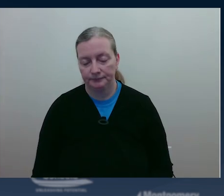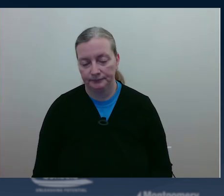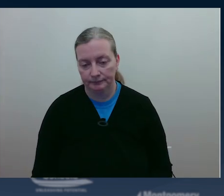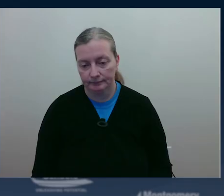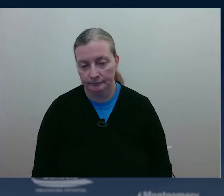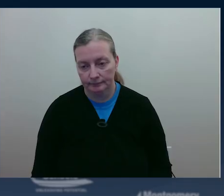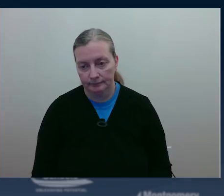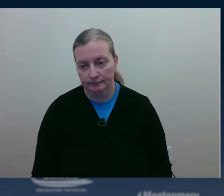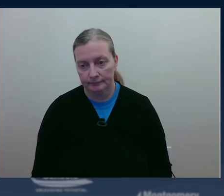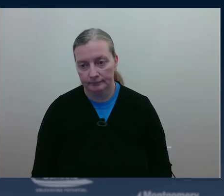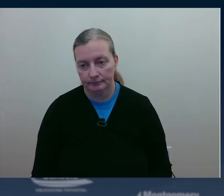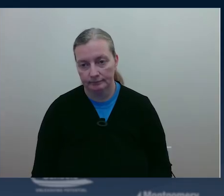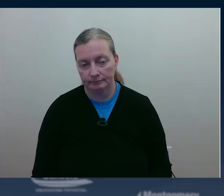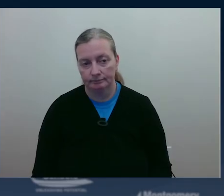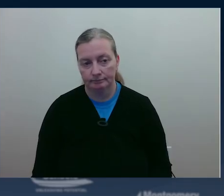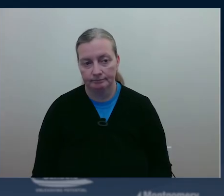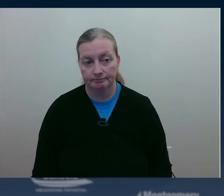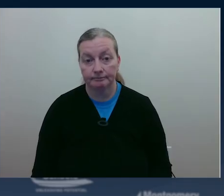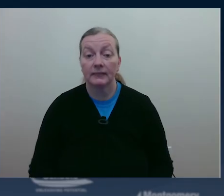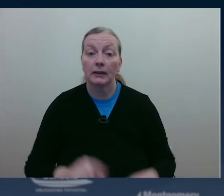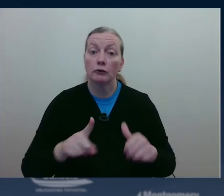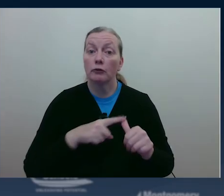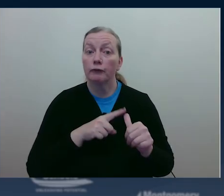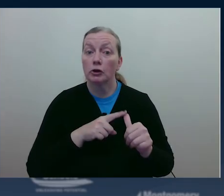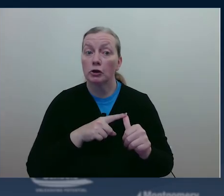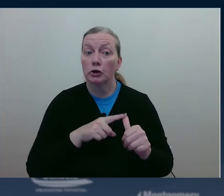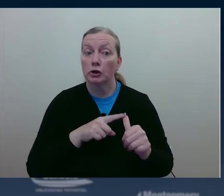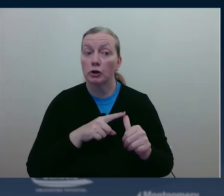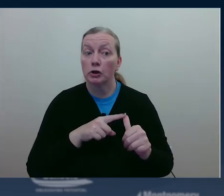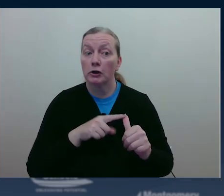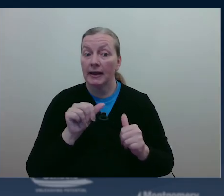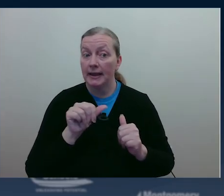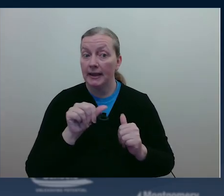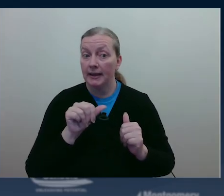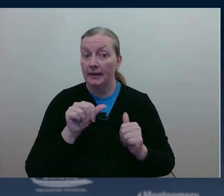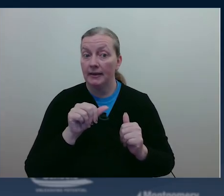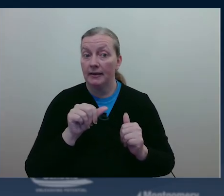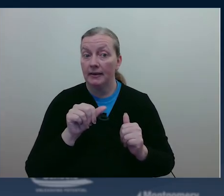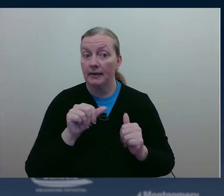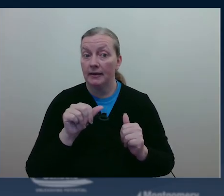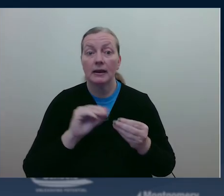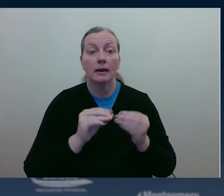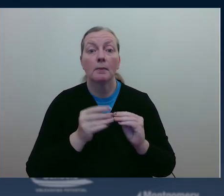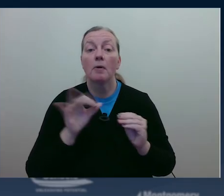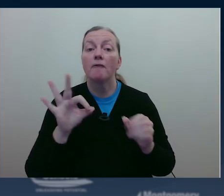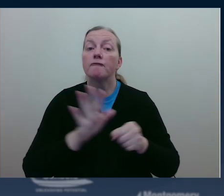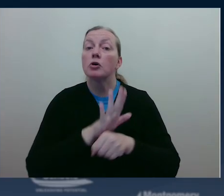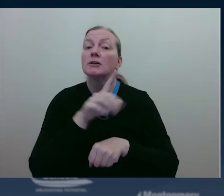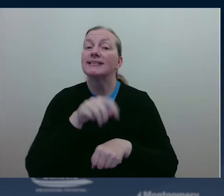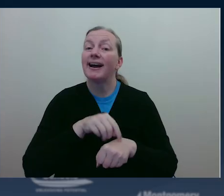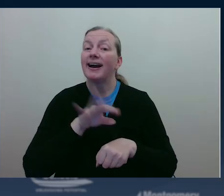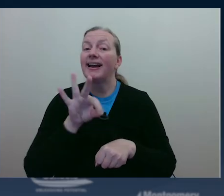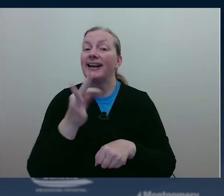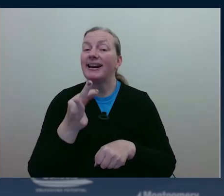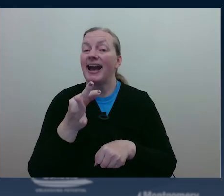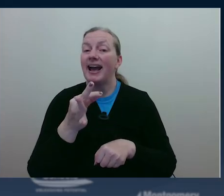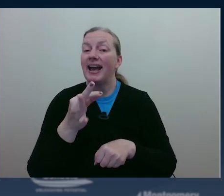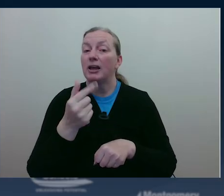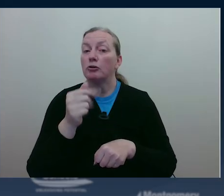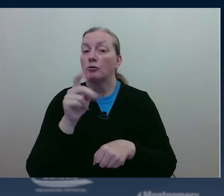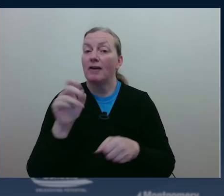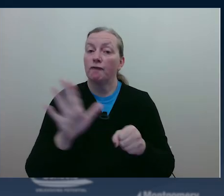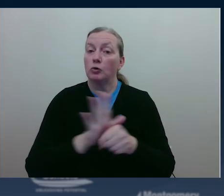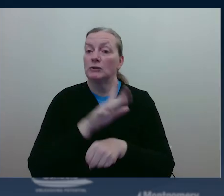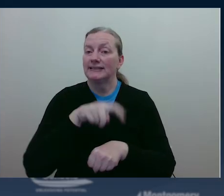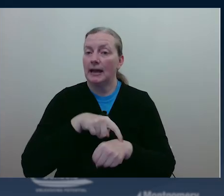A is the number of full-time 9th grade full-time programs.